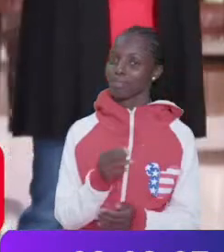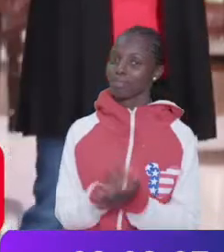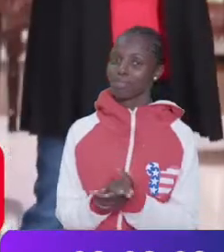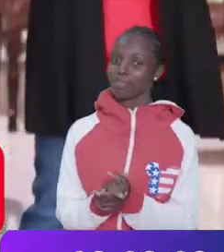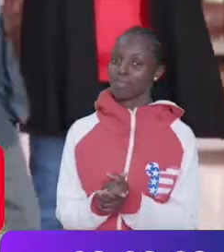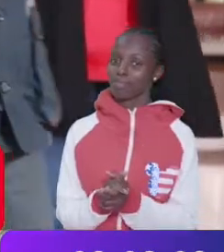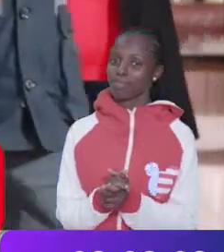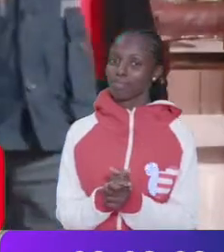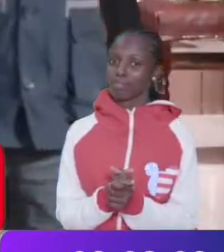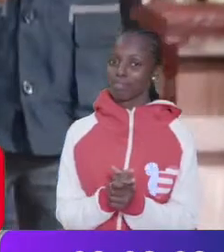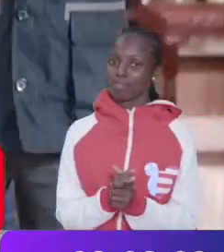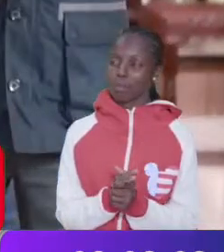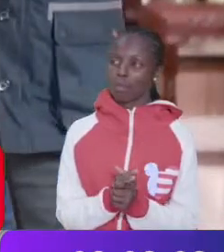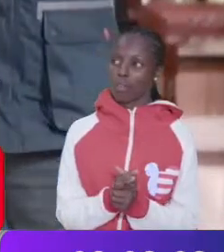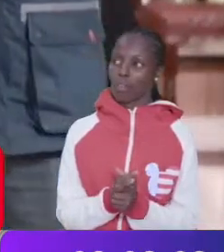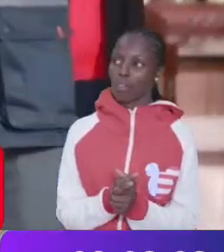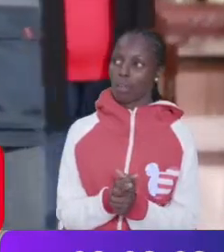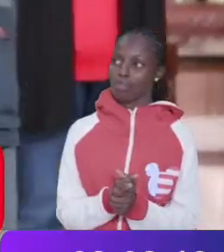We